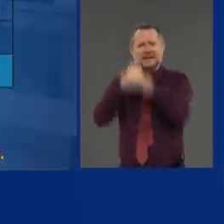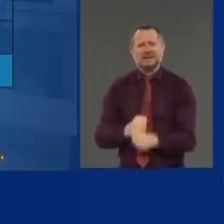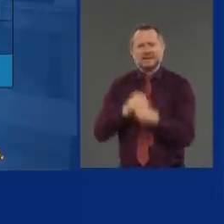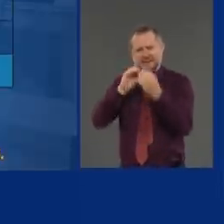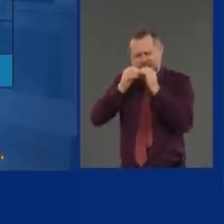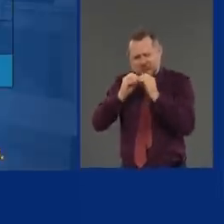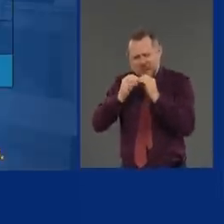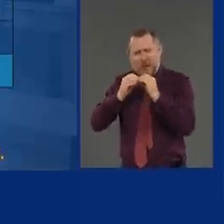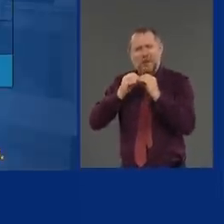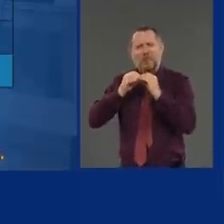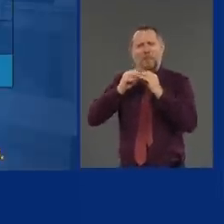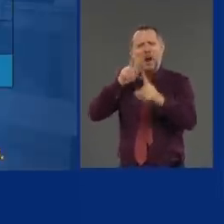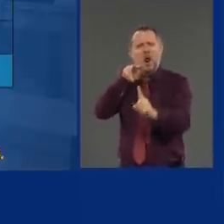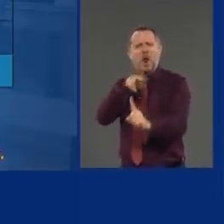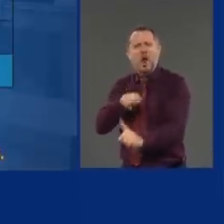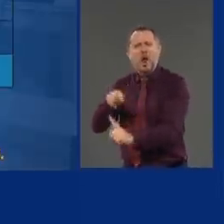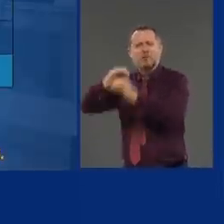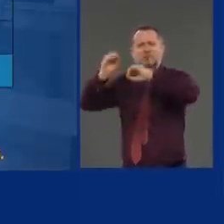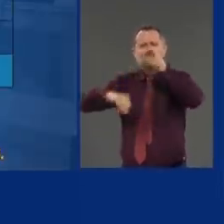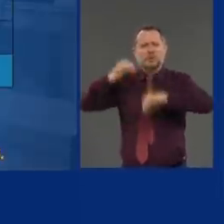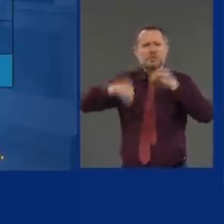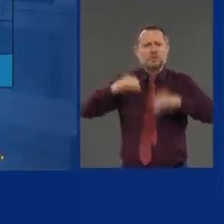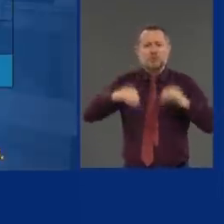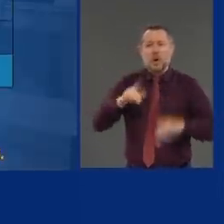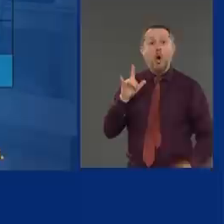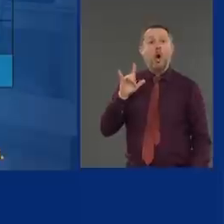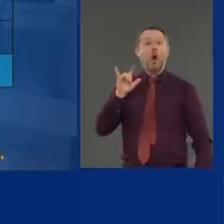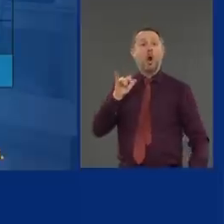These numbers, for example, on Long Island,